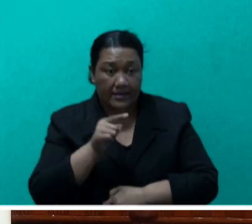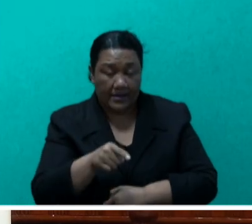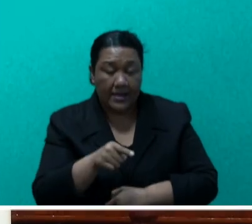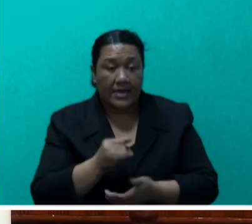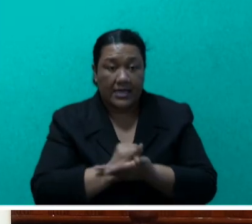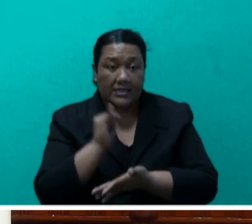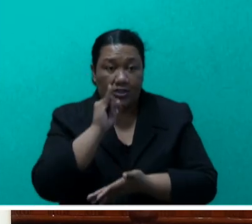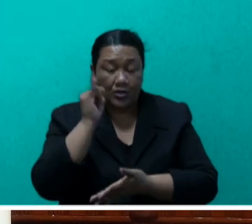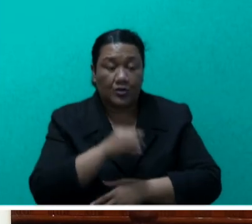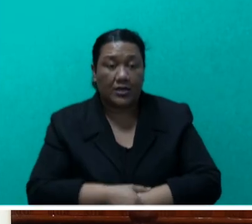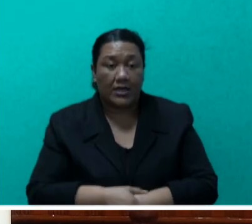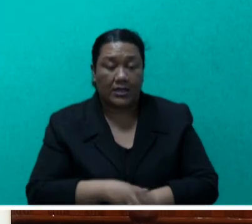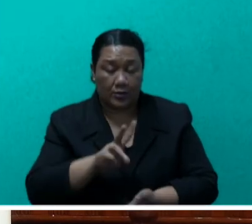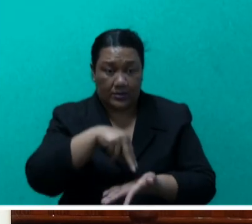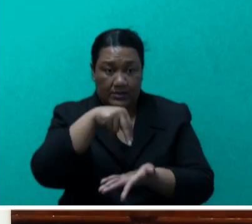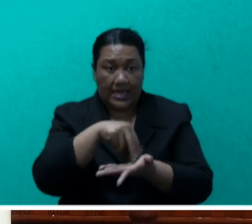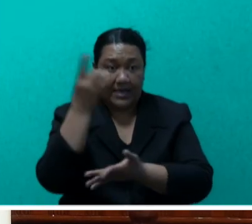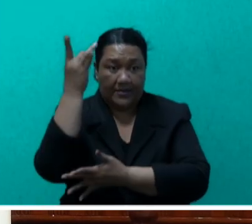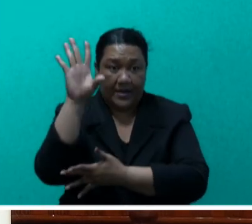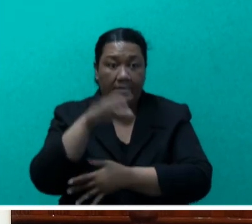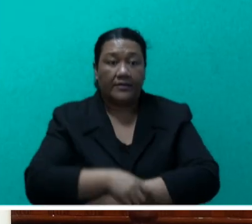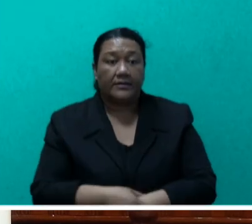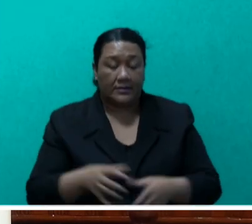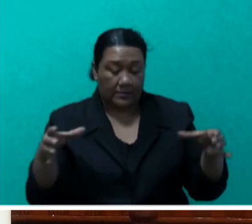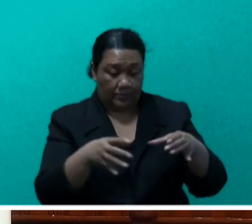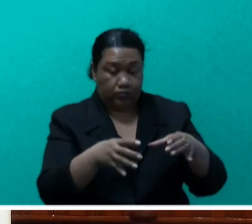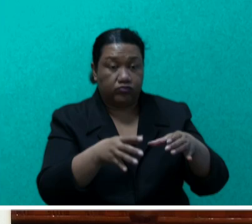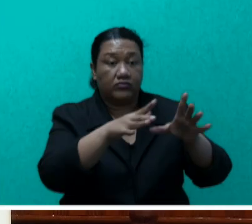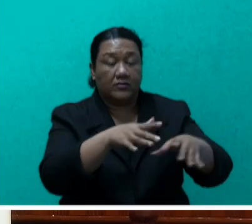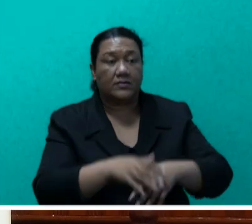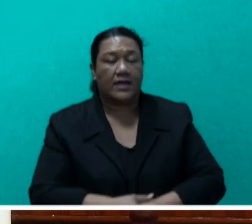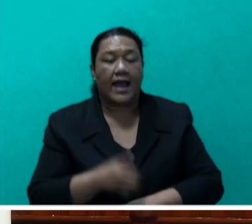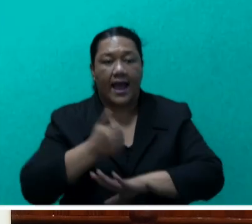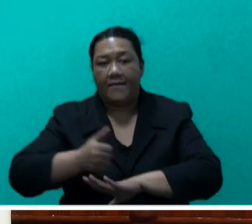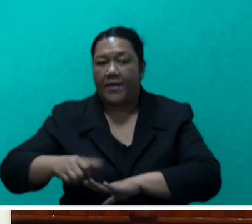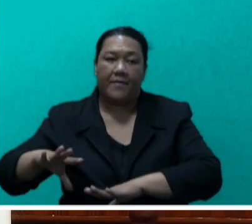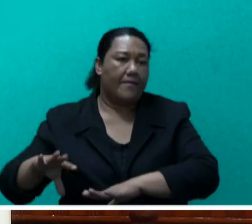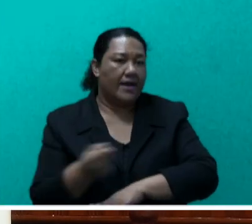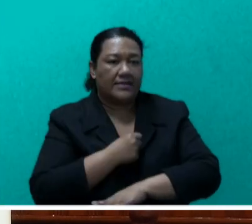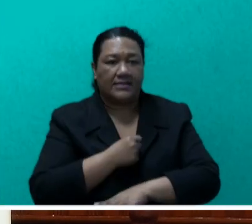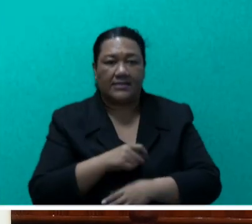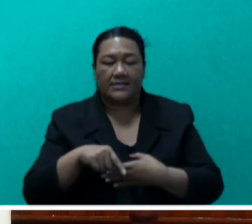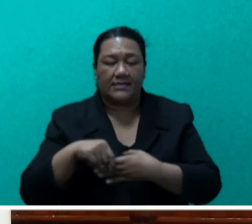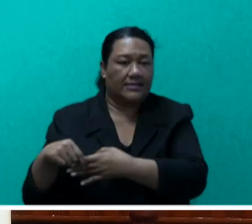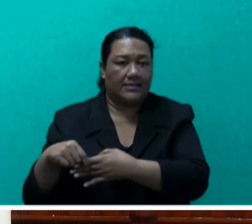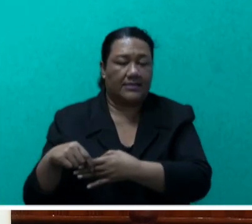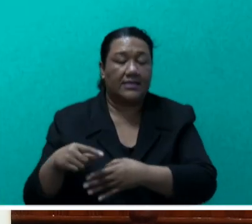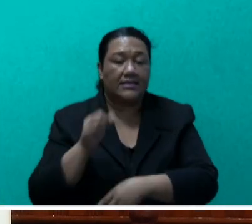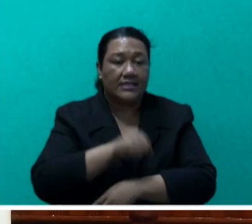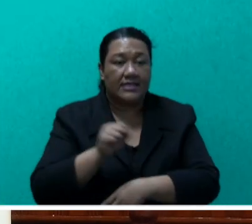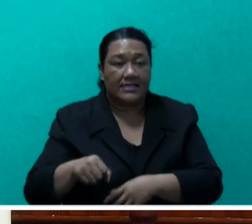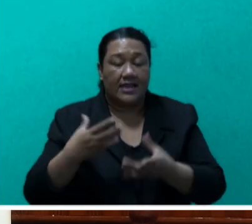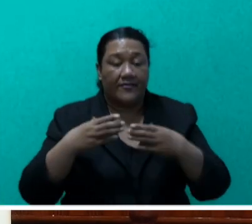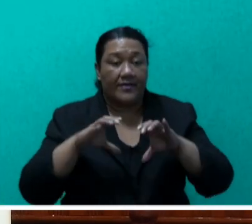to stand on its own, government must first take lead in making serious investment so that